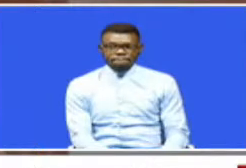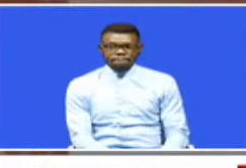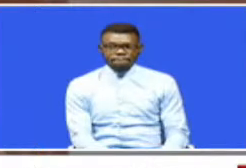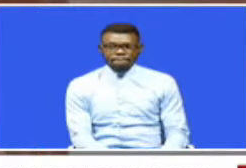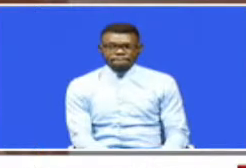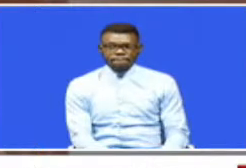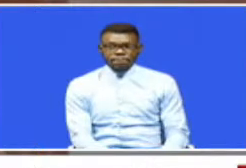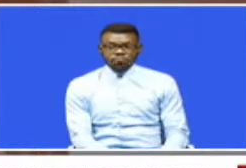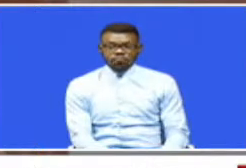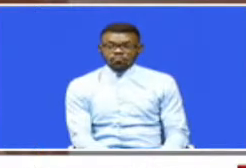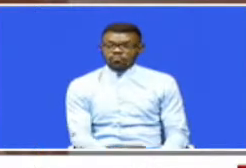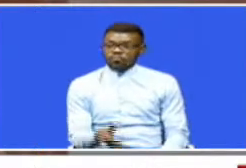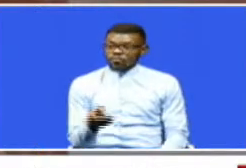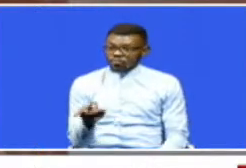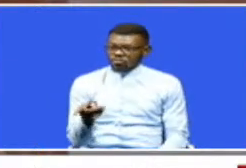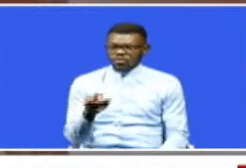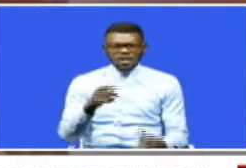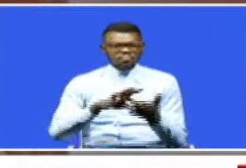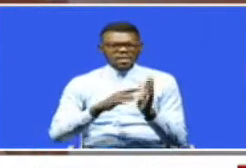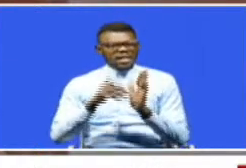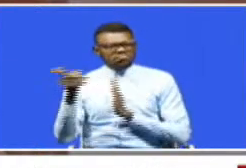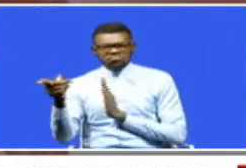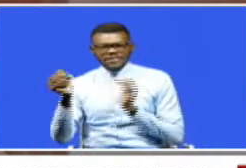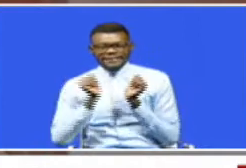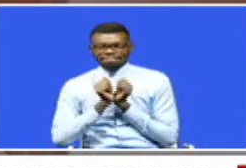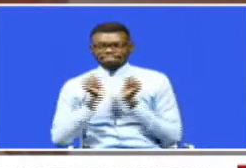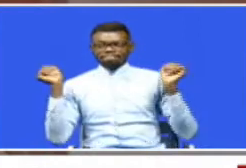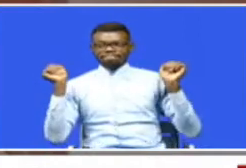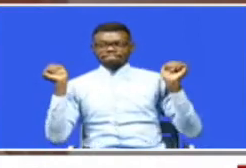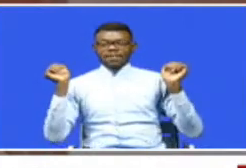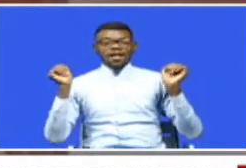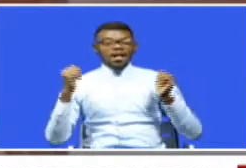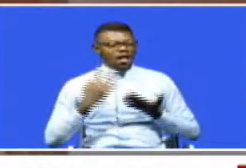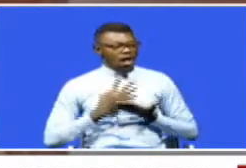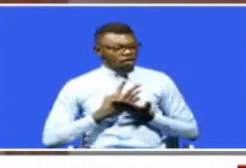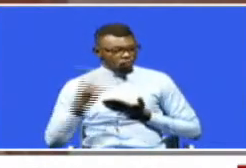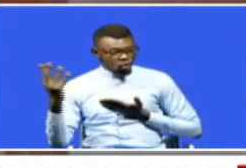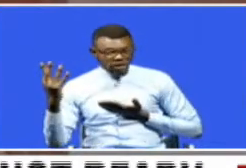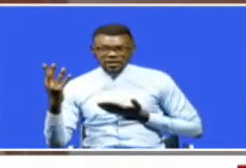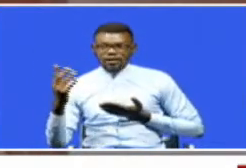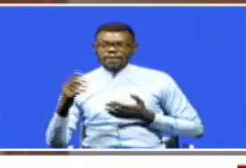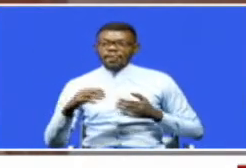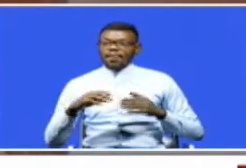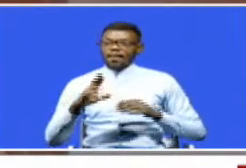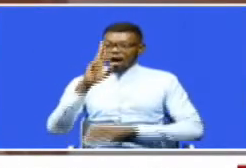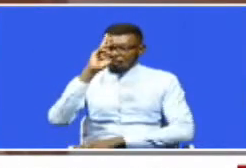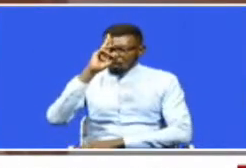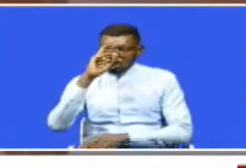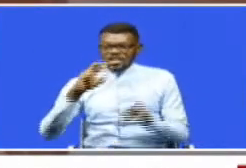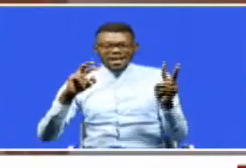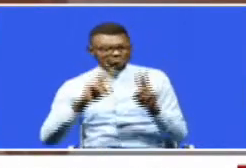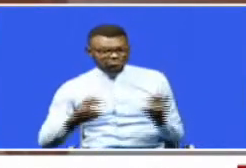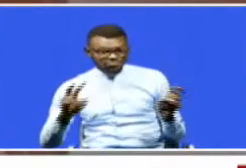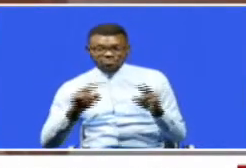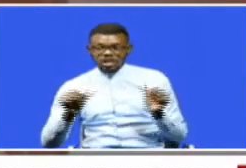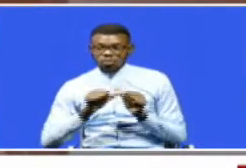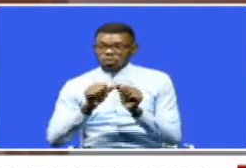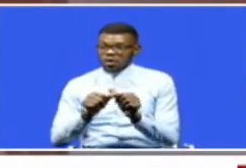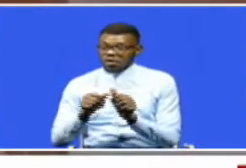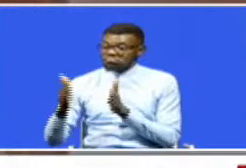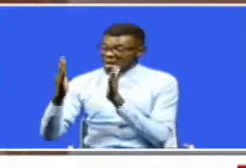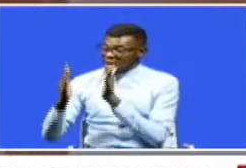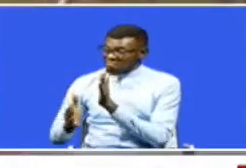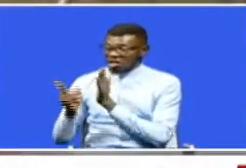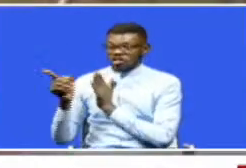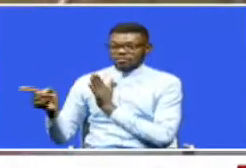Request he will continue staying out of lawful custody for a further 4 weeks as detectives continue with their investigations. Murimi will be